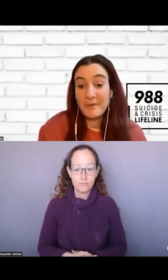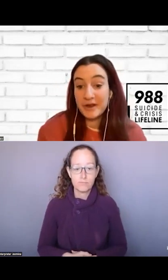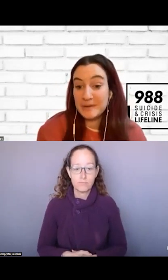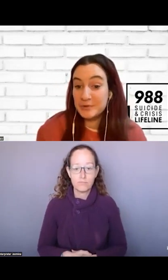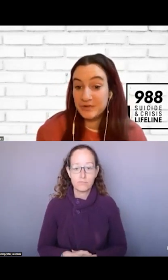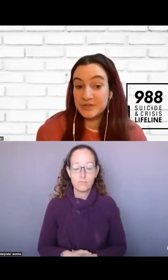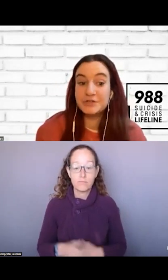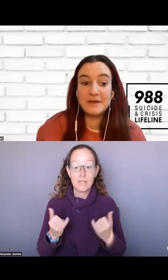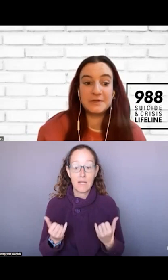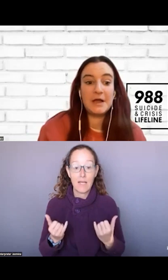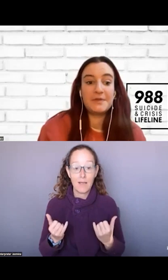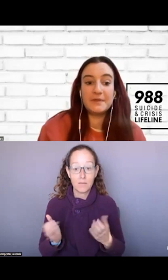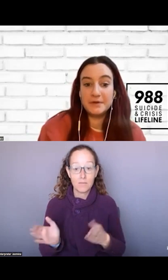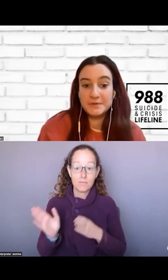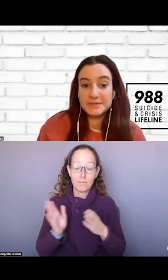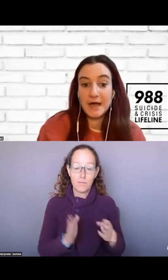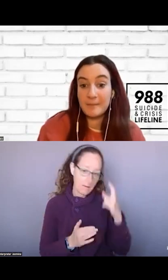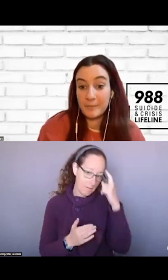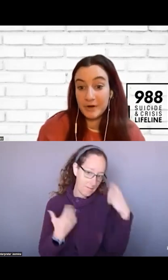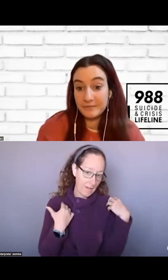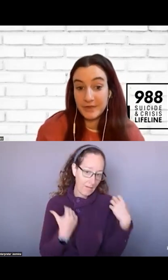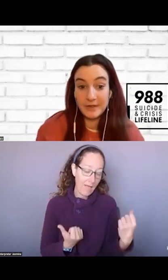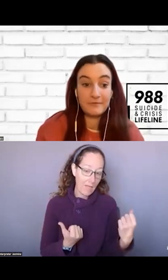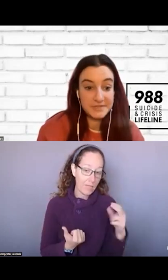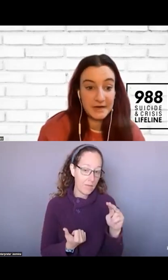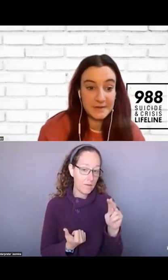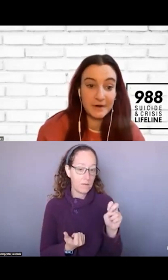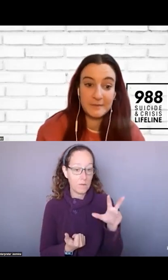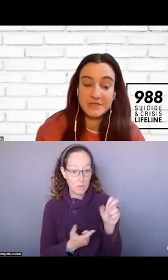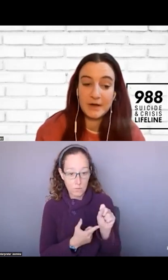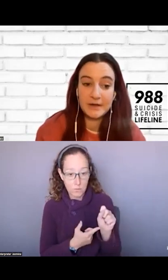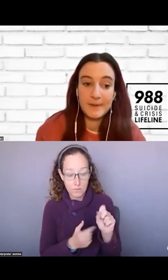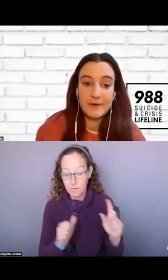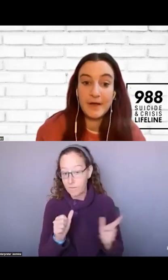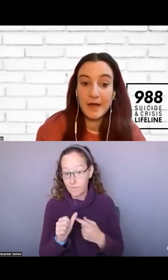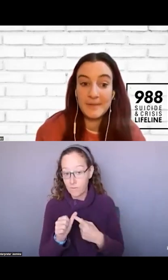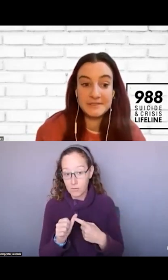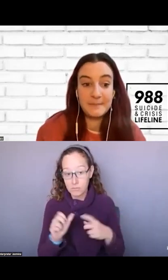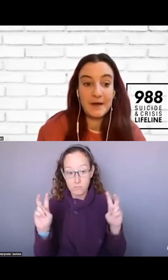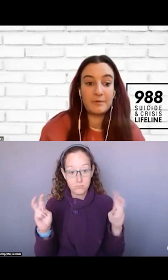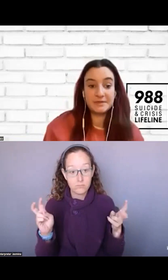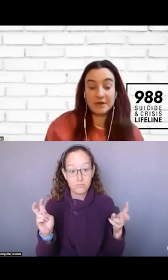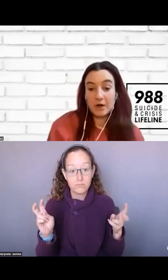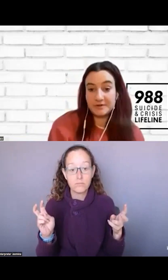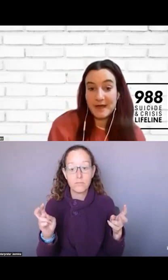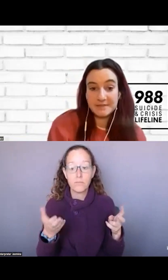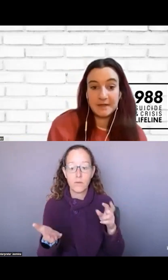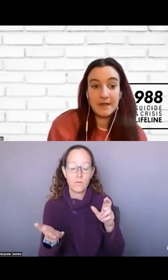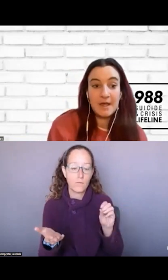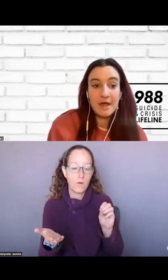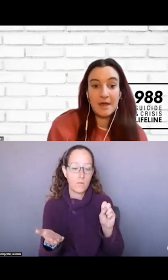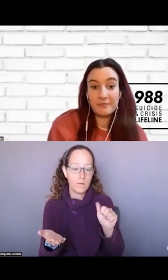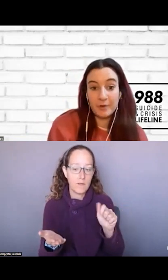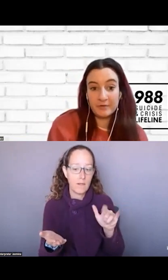So I'm now going to be moving to mental health in the news. One of the first items that we're going to be talking about is about Rosalynn Carter's